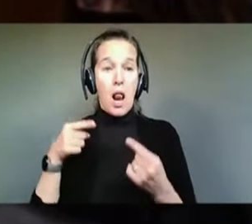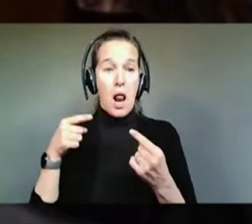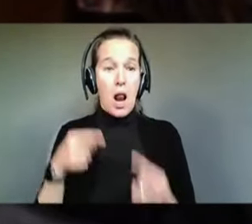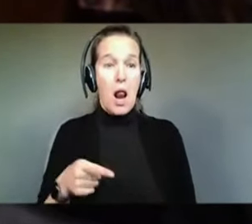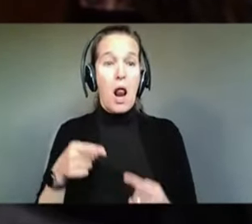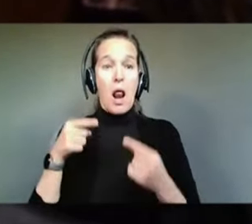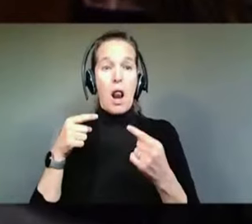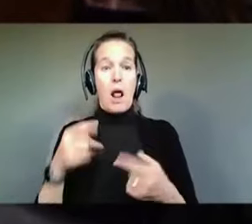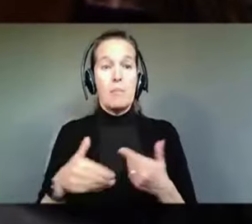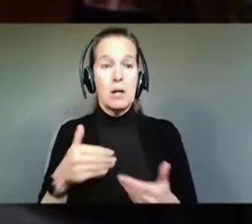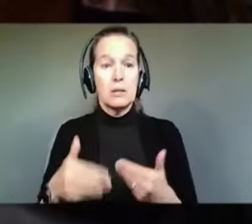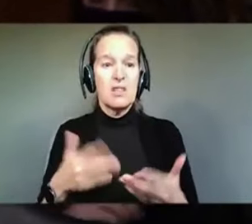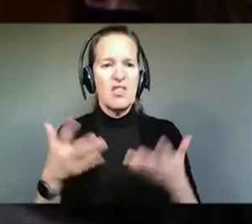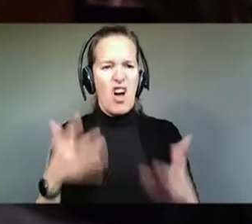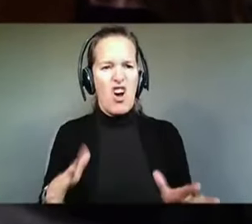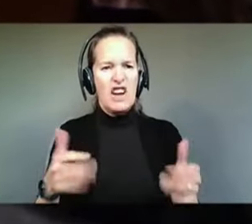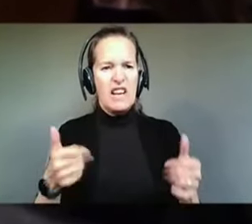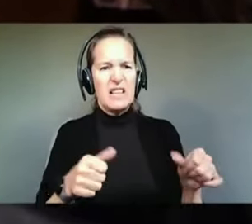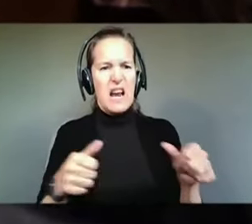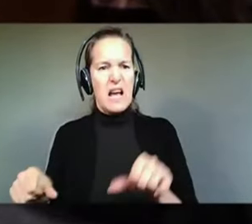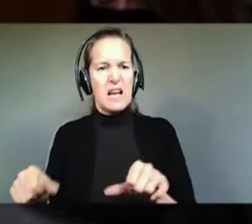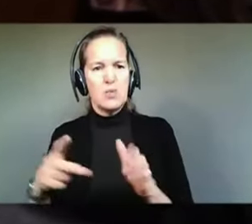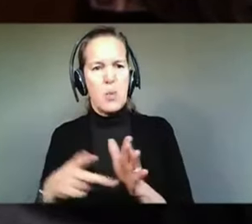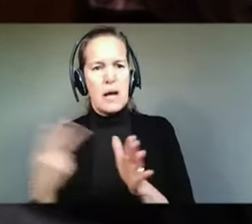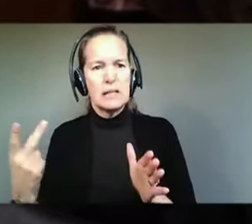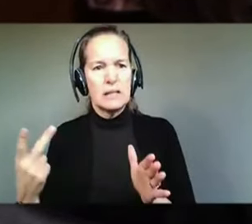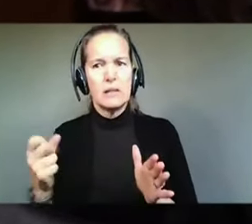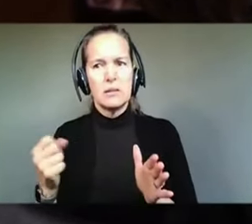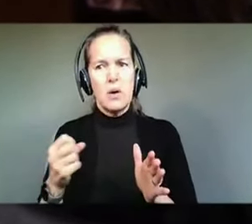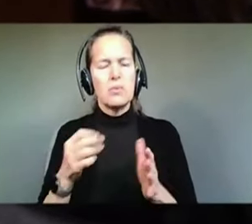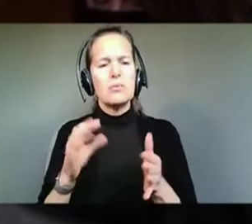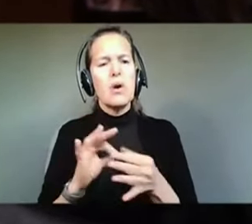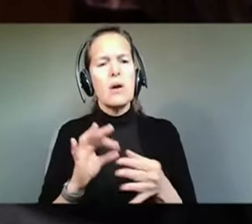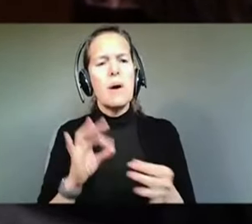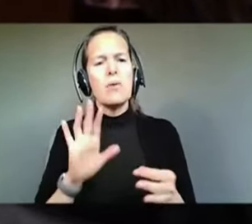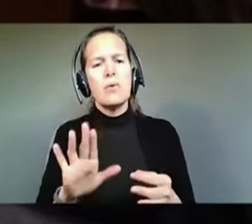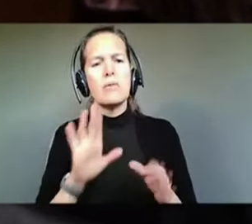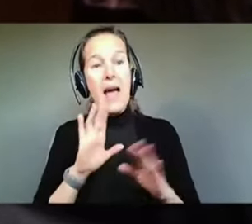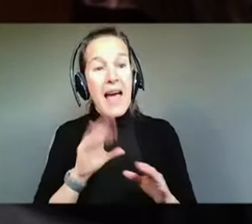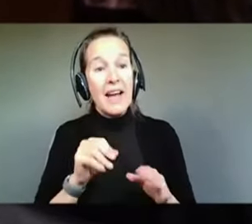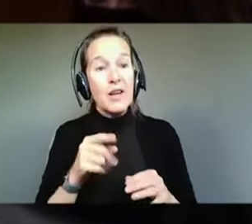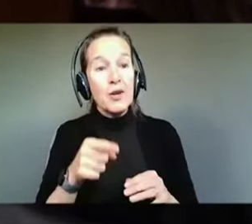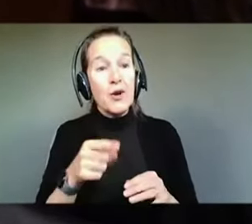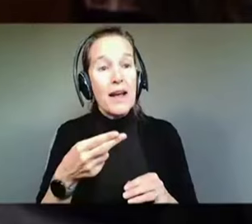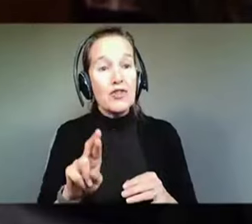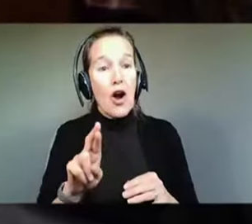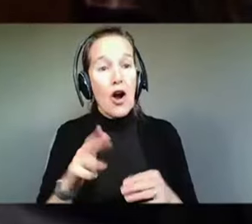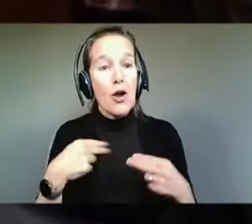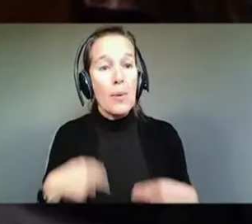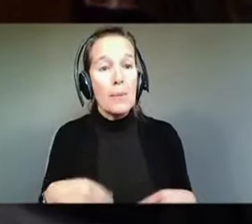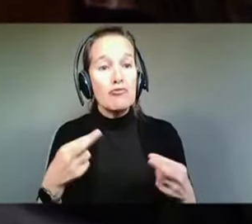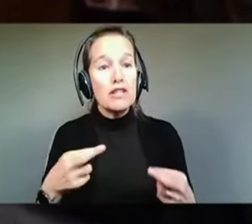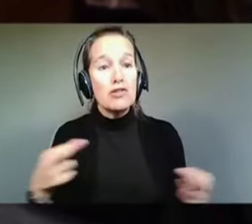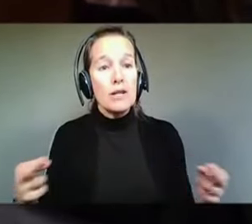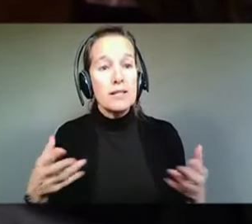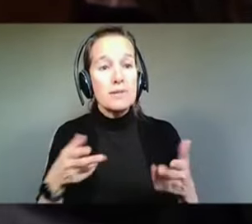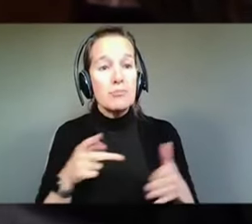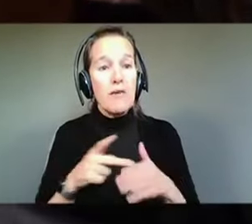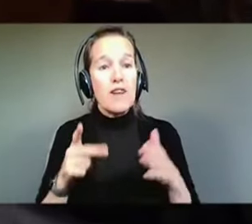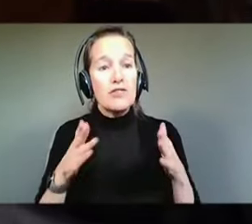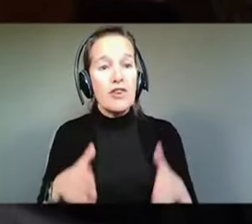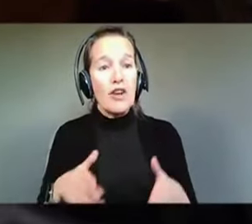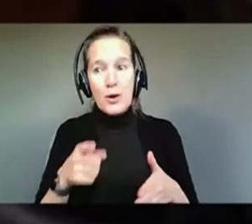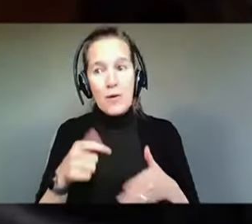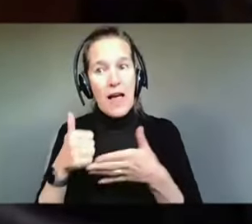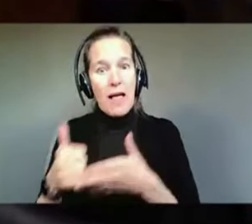denied twice. Talk a little bit about how frustrating that might be. And you are a human resources professional who've helped employees do this, so imagine if